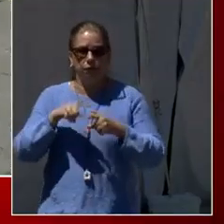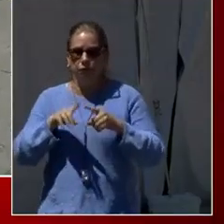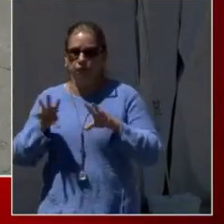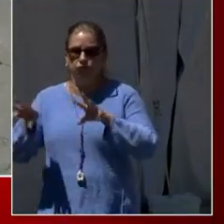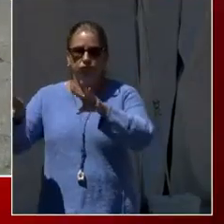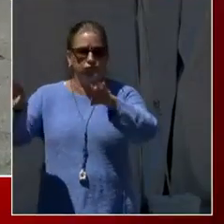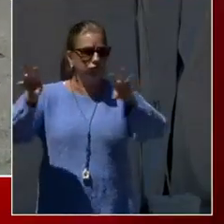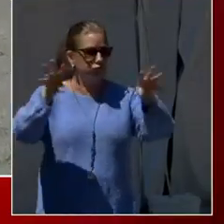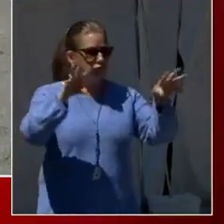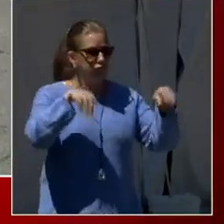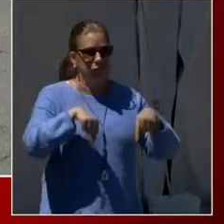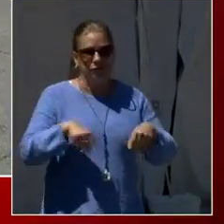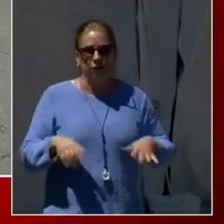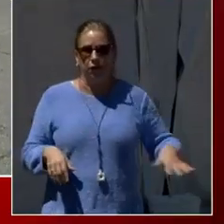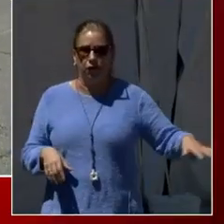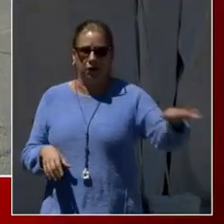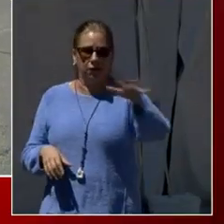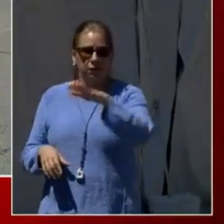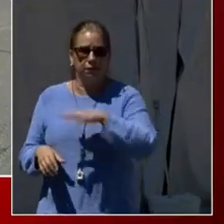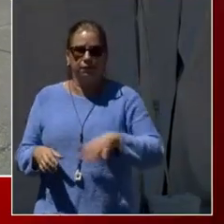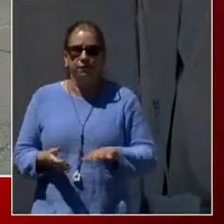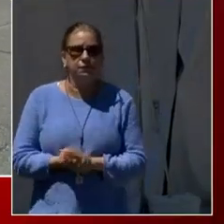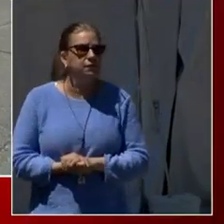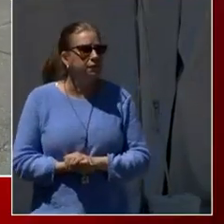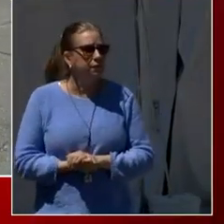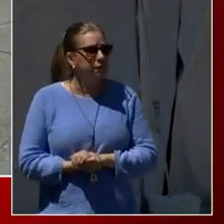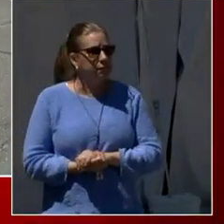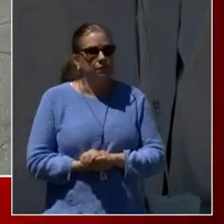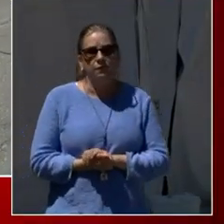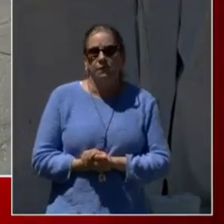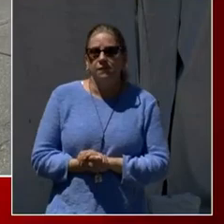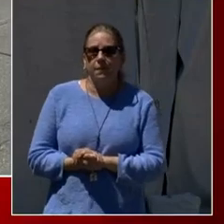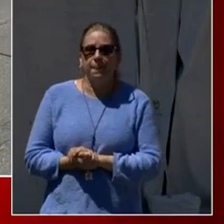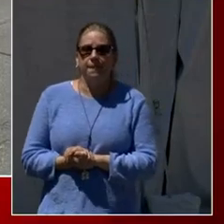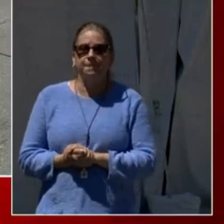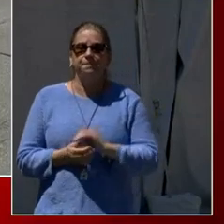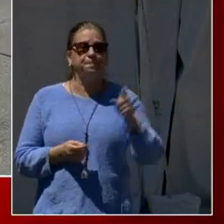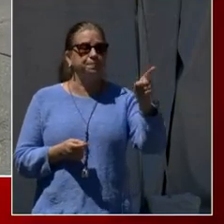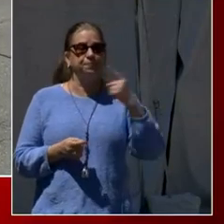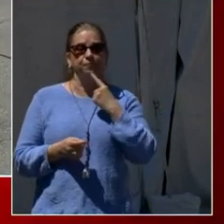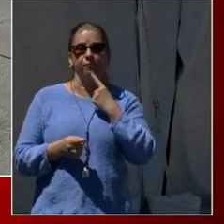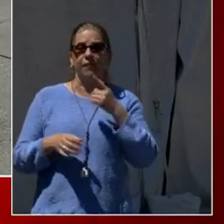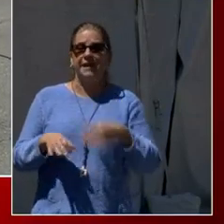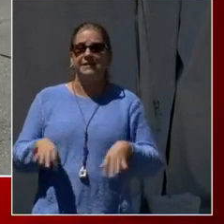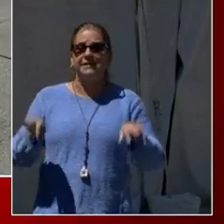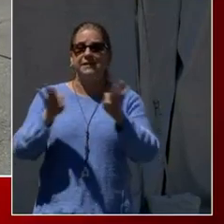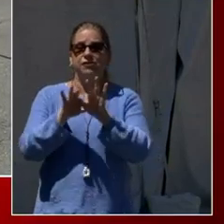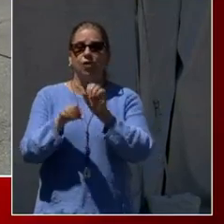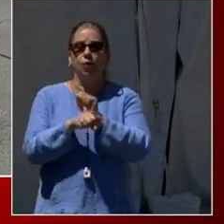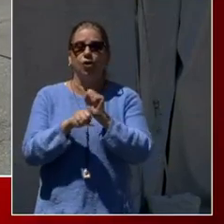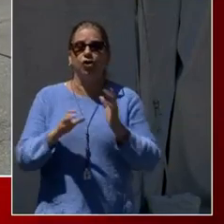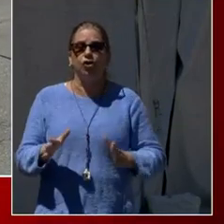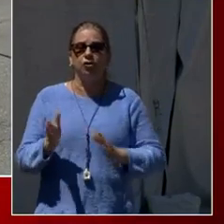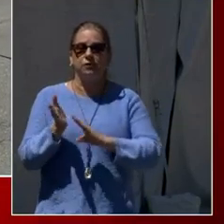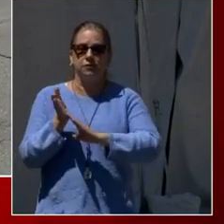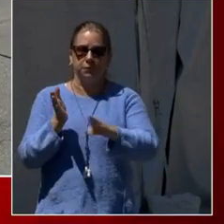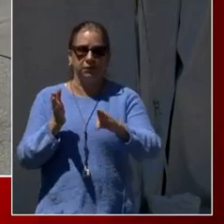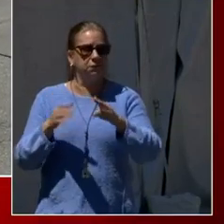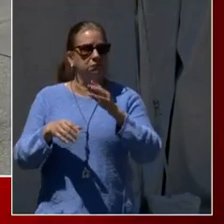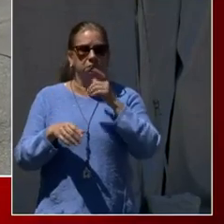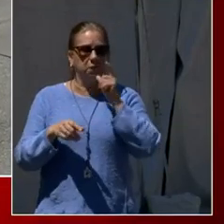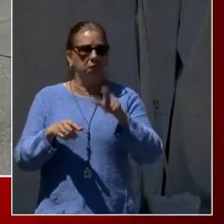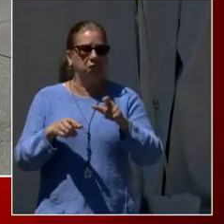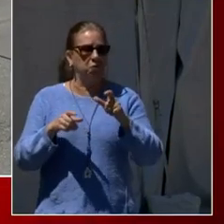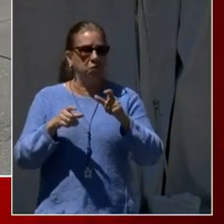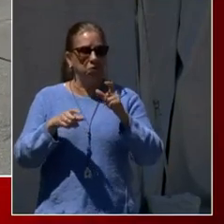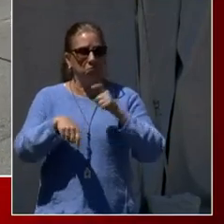And just more than that, media and essential workers are excluded from the curfew timeframes. Yes. For clarification,